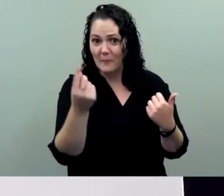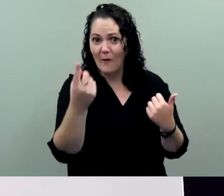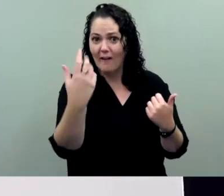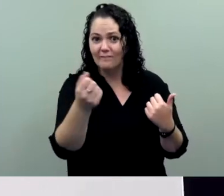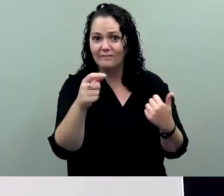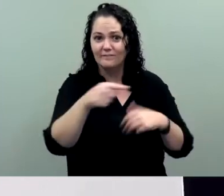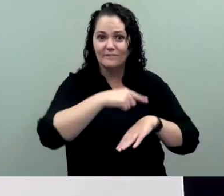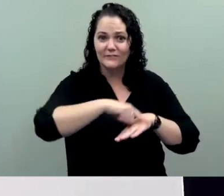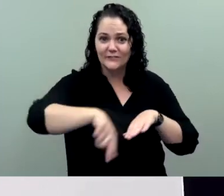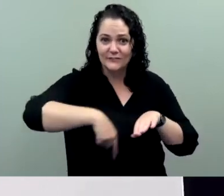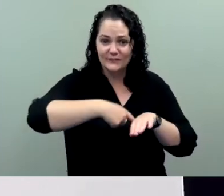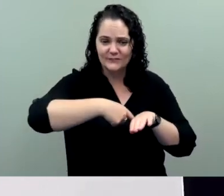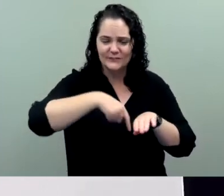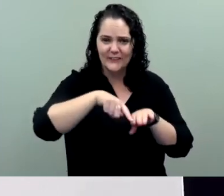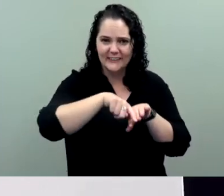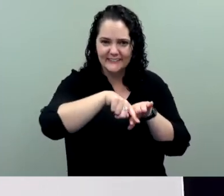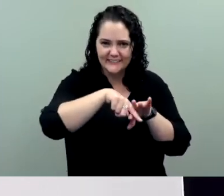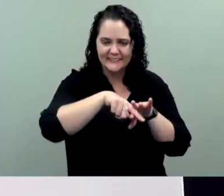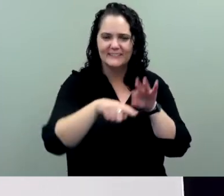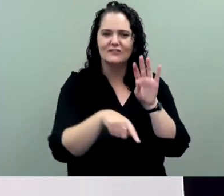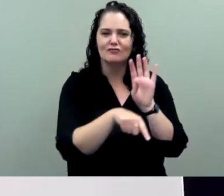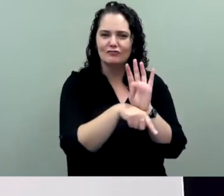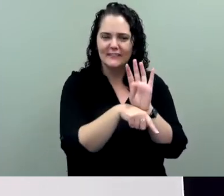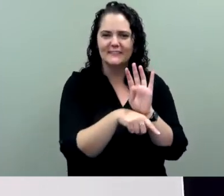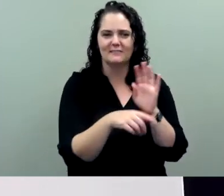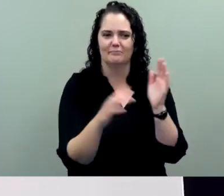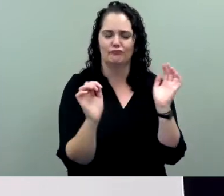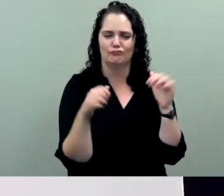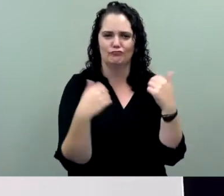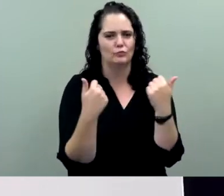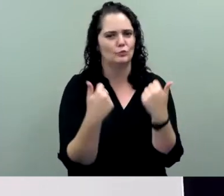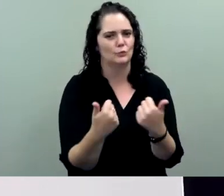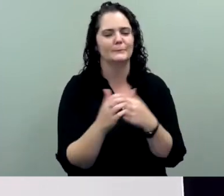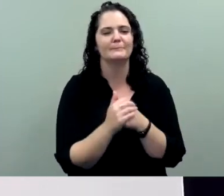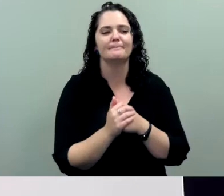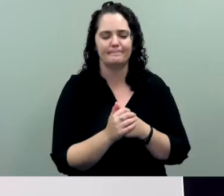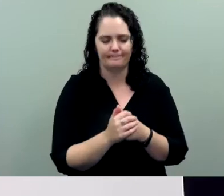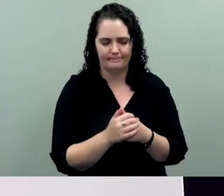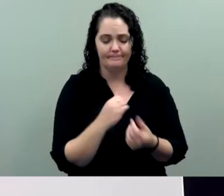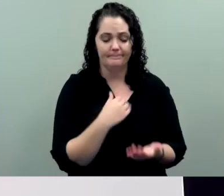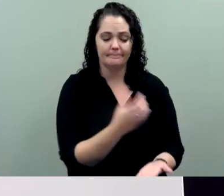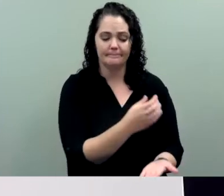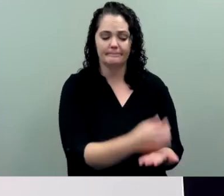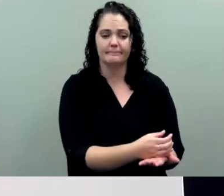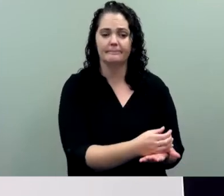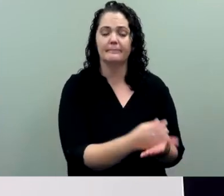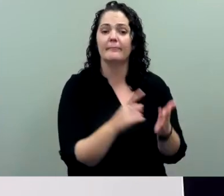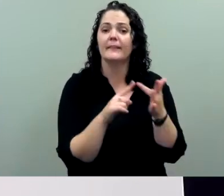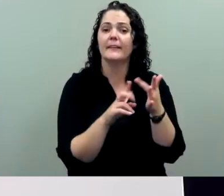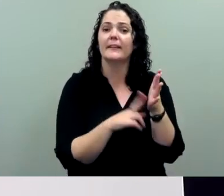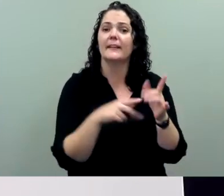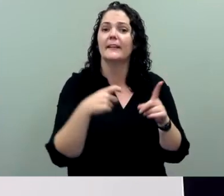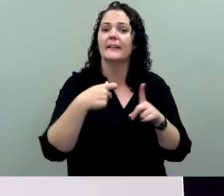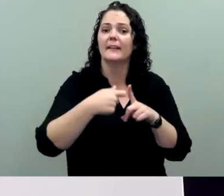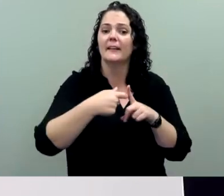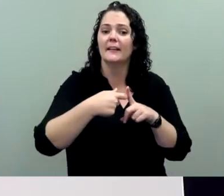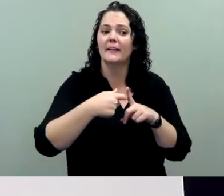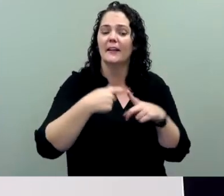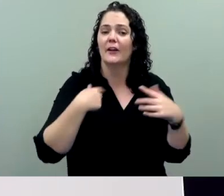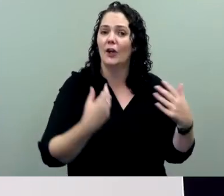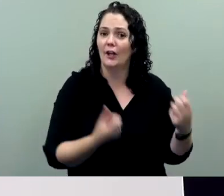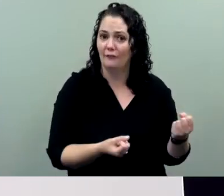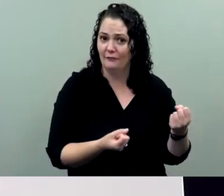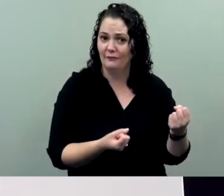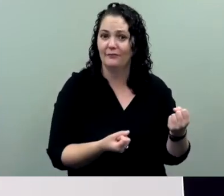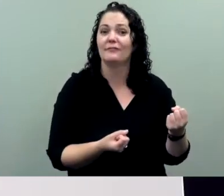good, wrists, excellent. All right, now I've got my ink right here, ready to go, right here at the bottom of my board.